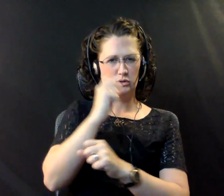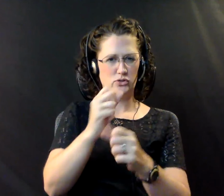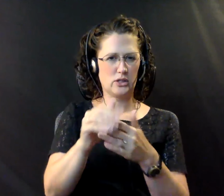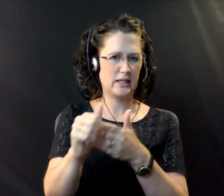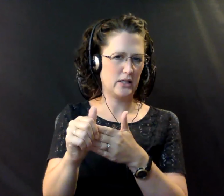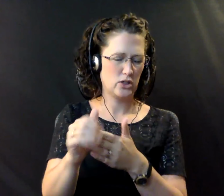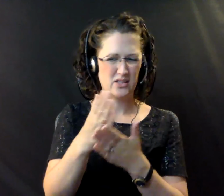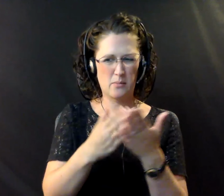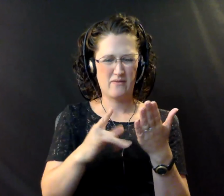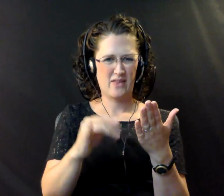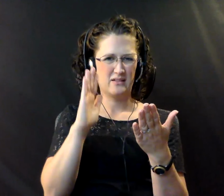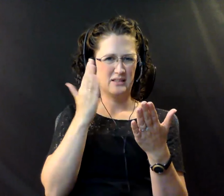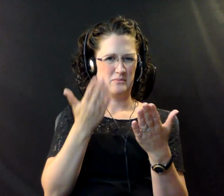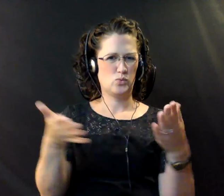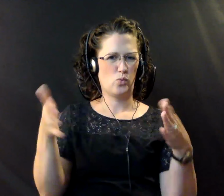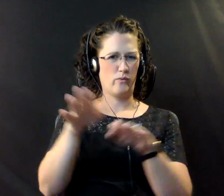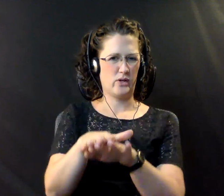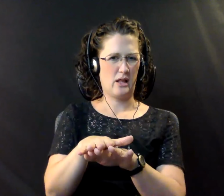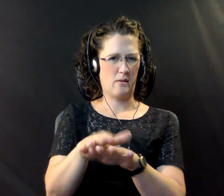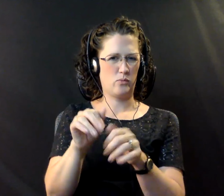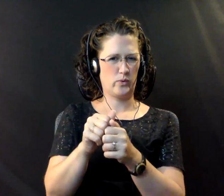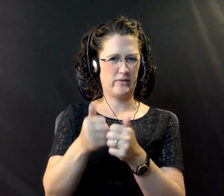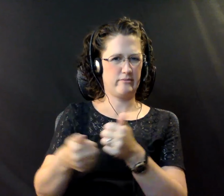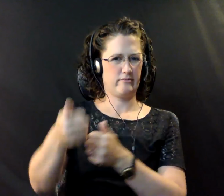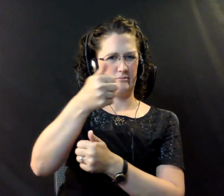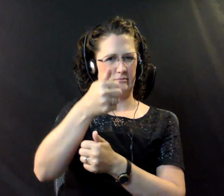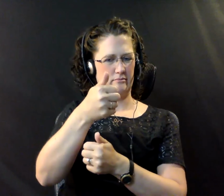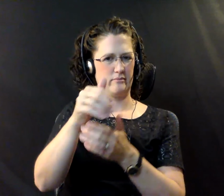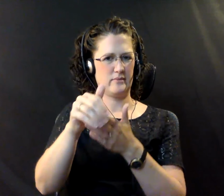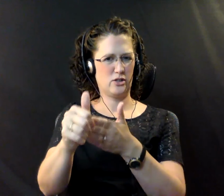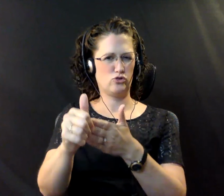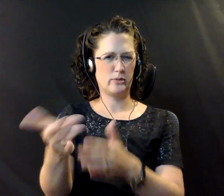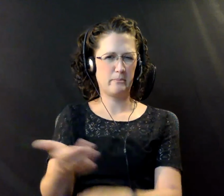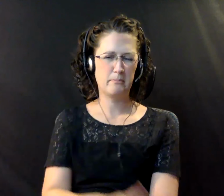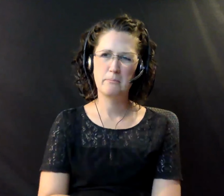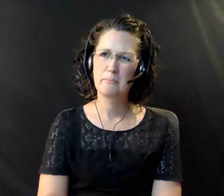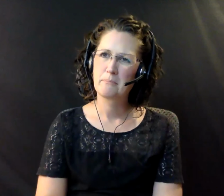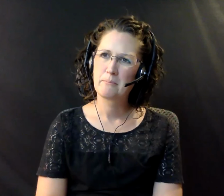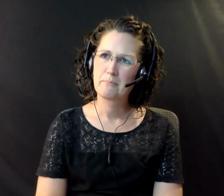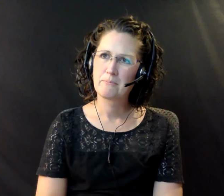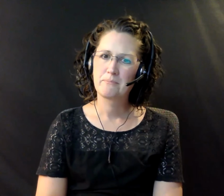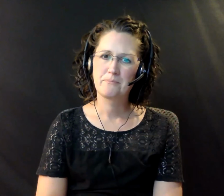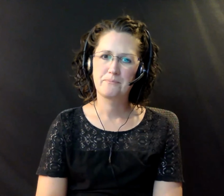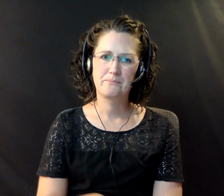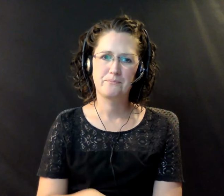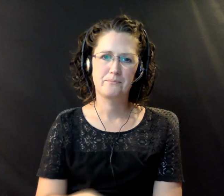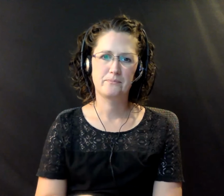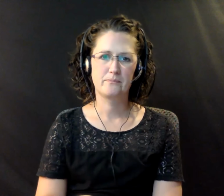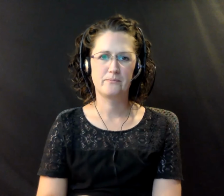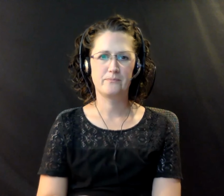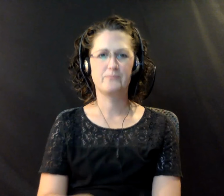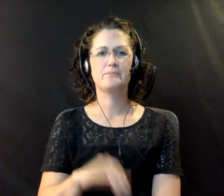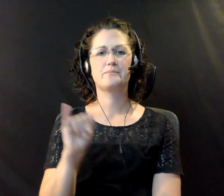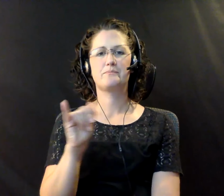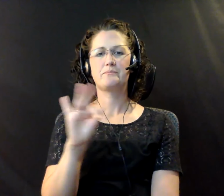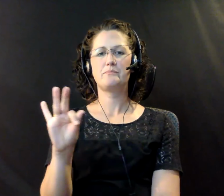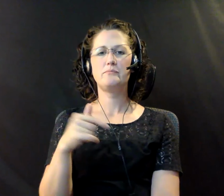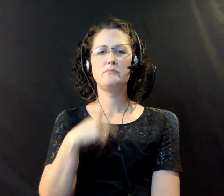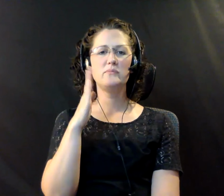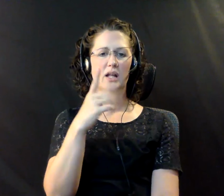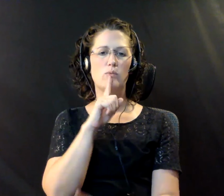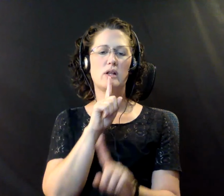seems like to be overlap, but I'm just wondering, it's a separate role than those? Yeah, so let me address that, because it's really